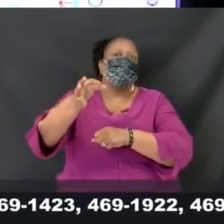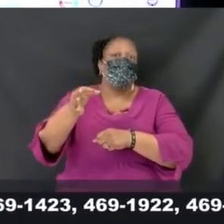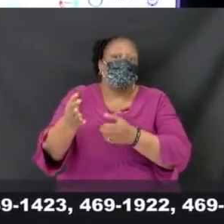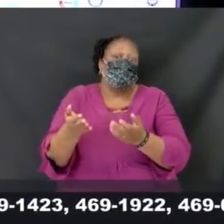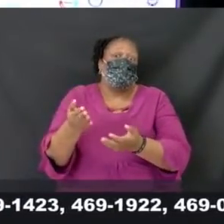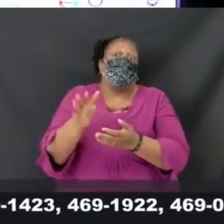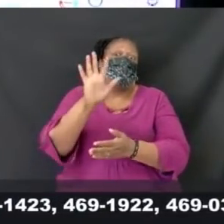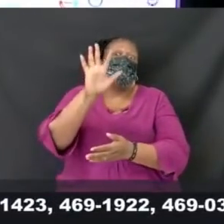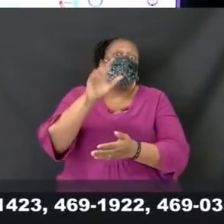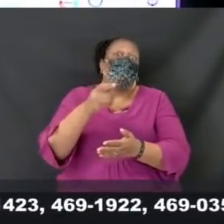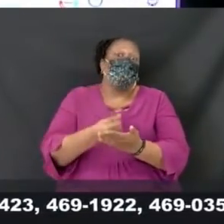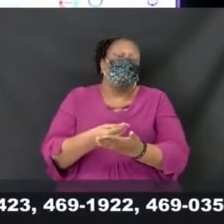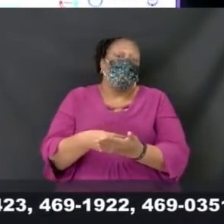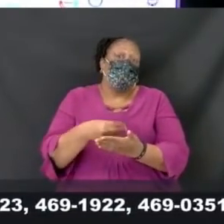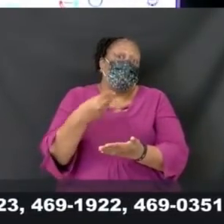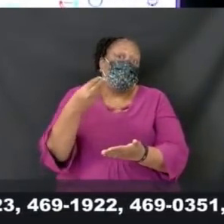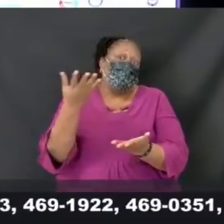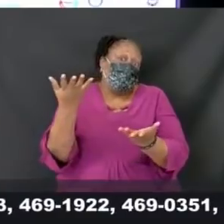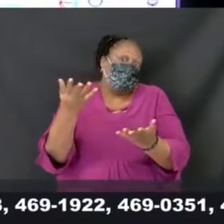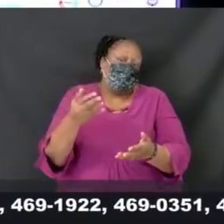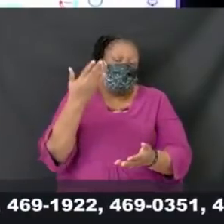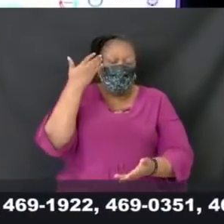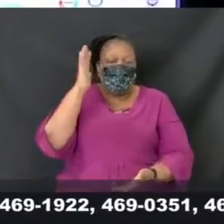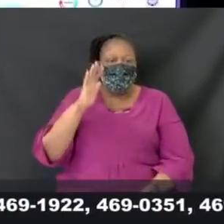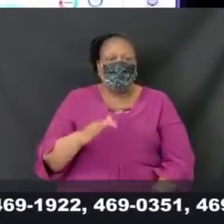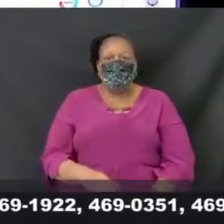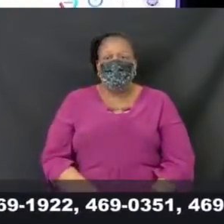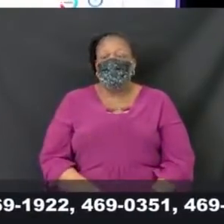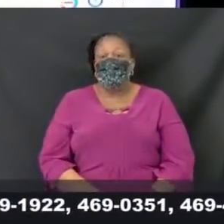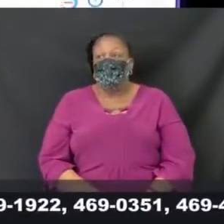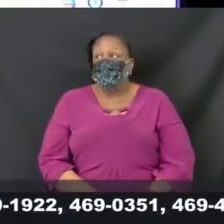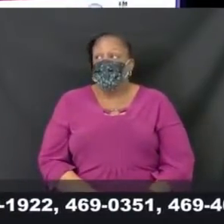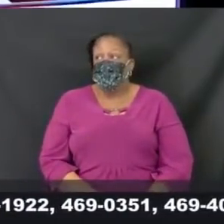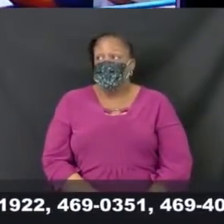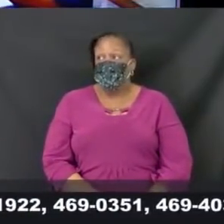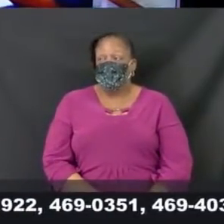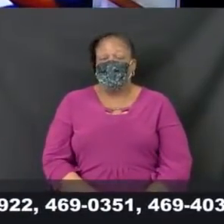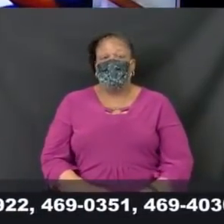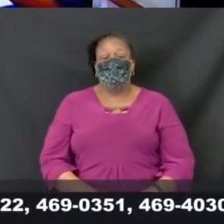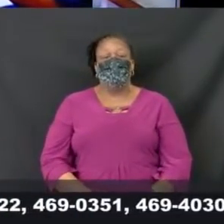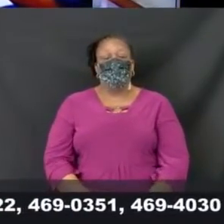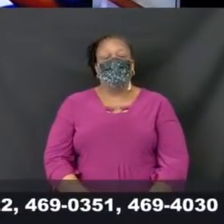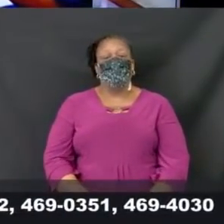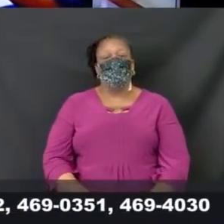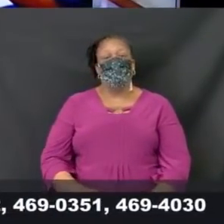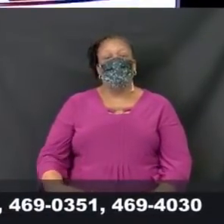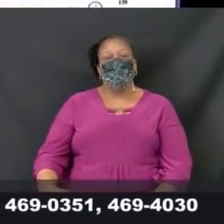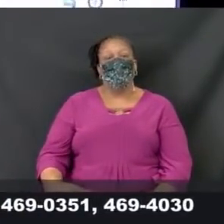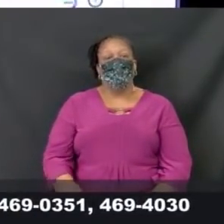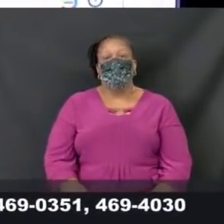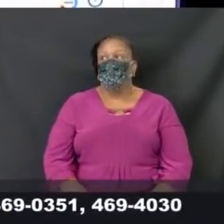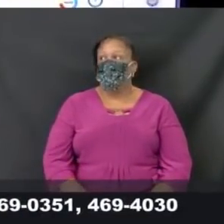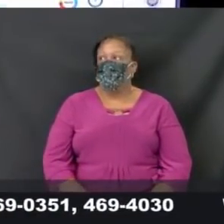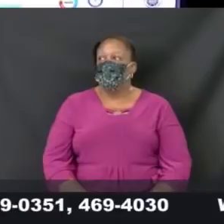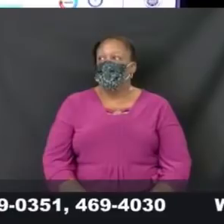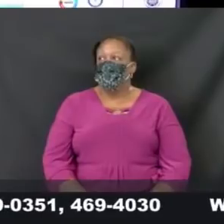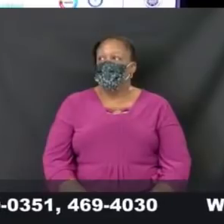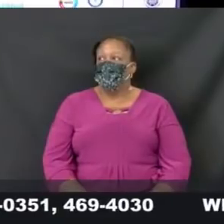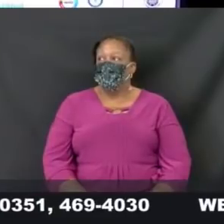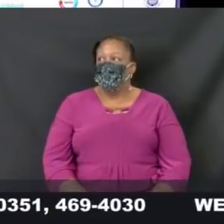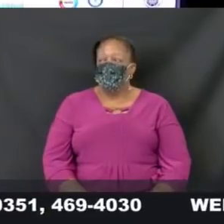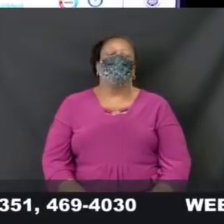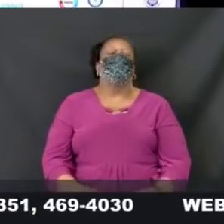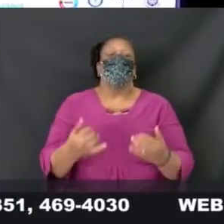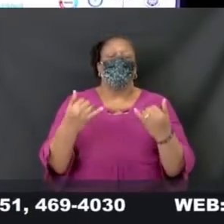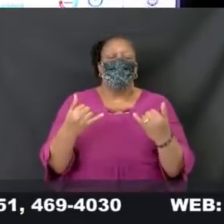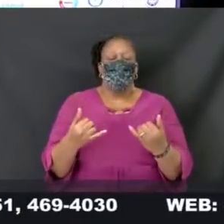at for the post-COVID era in the short term is the remote working, digital transformation of